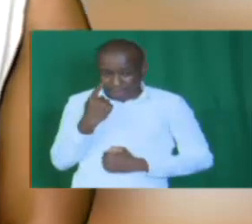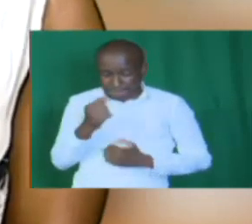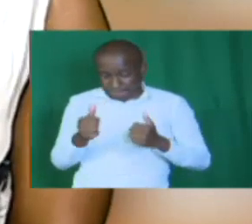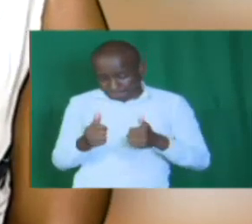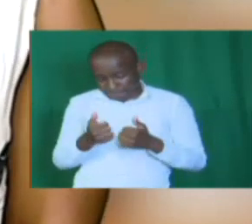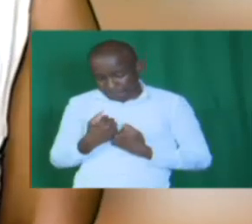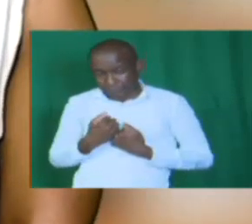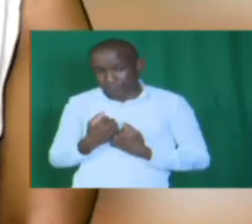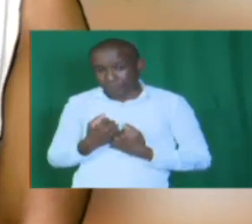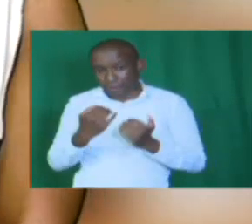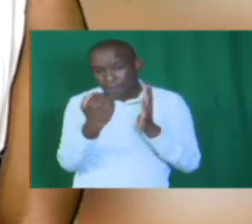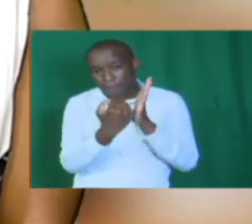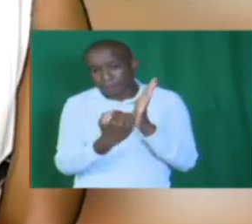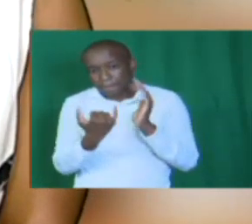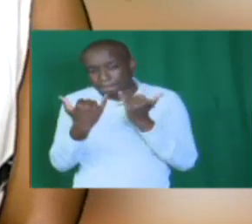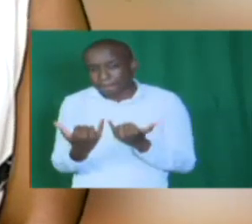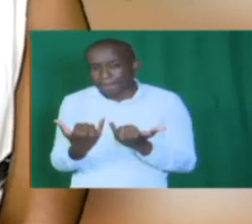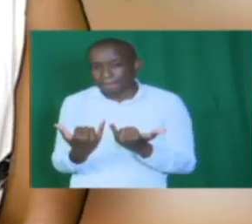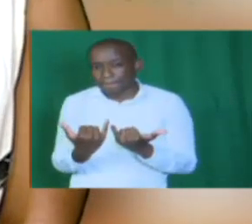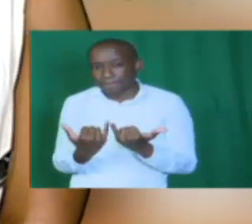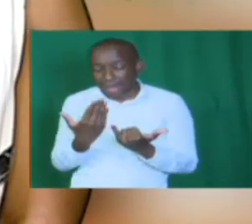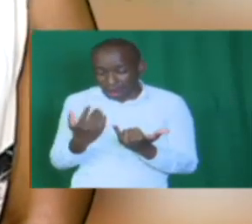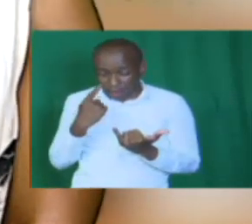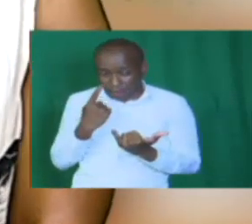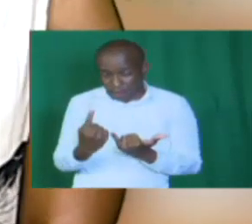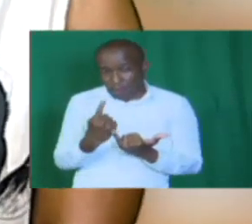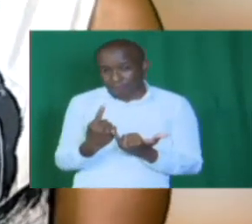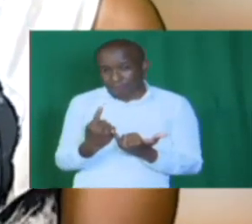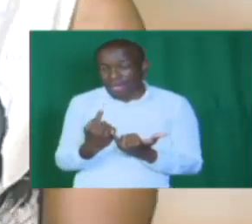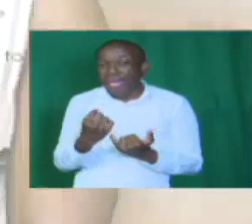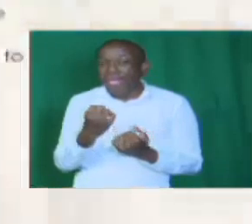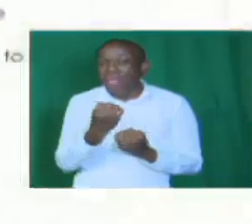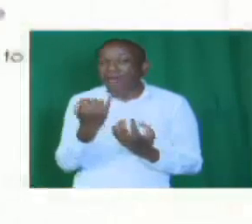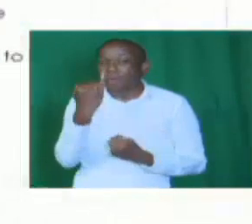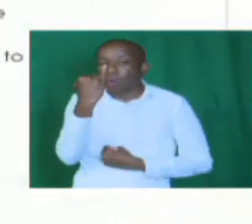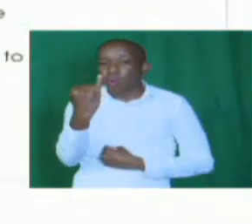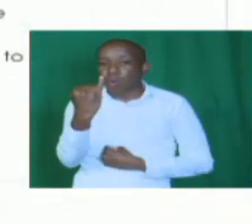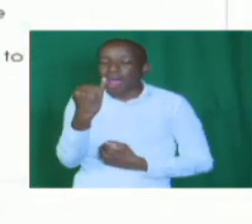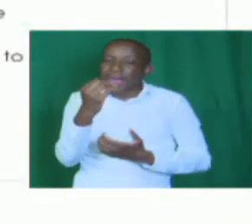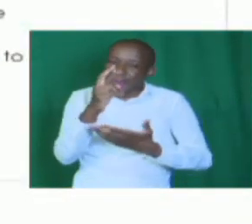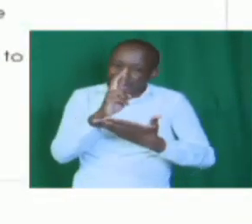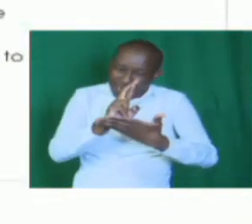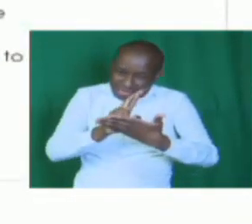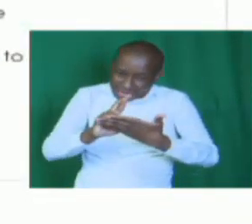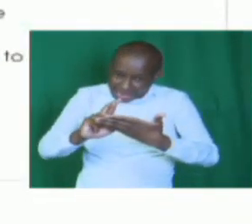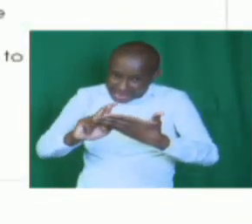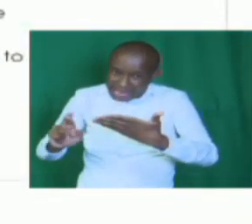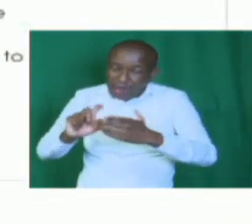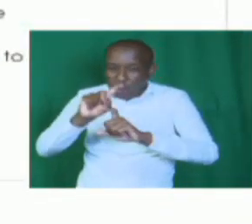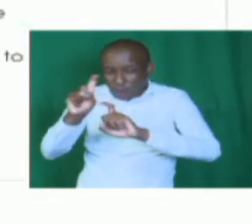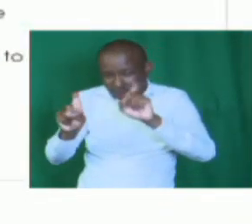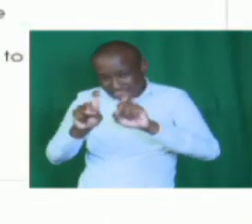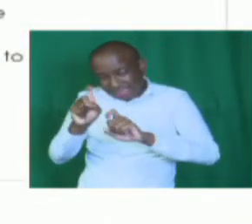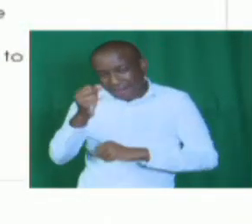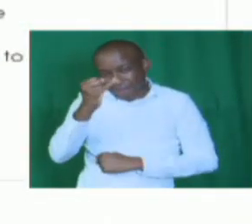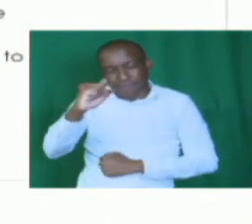following, should I call it tips or what? Number 1, you read the question